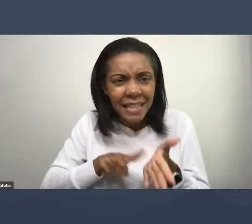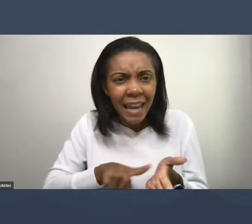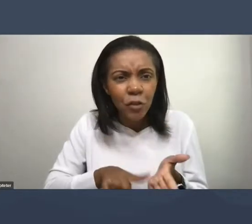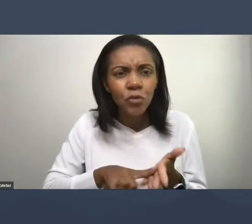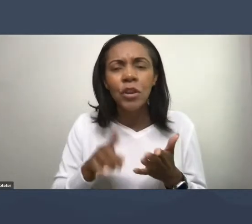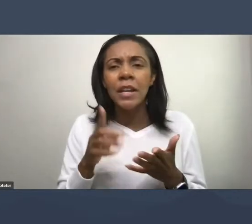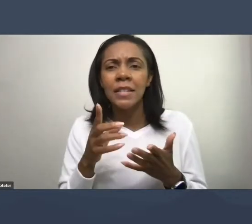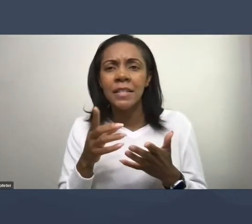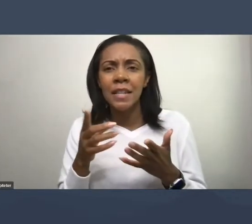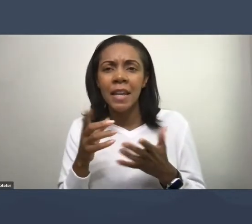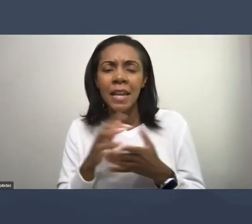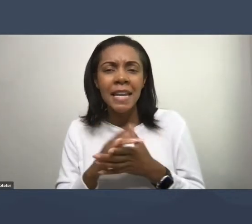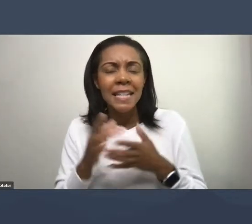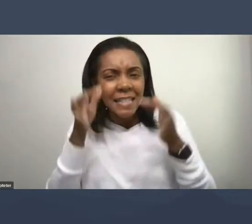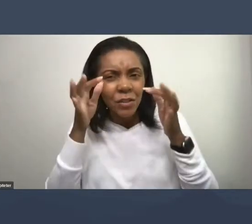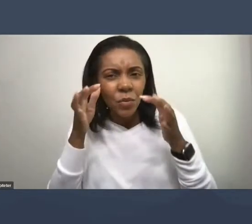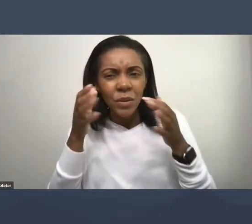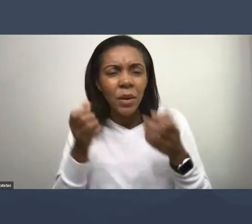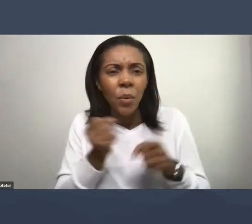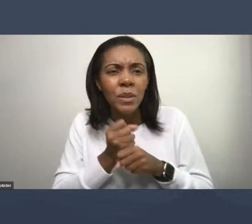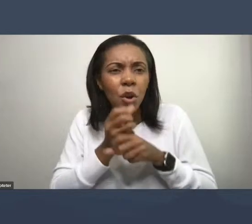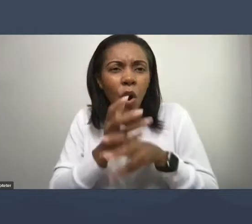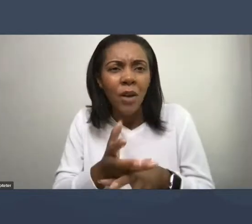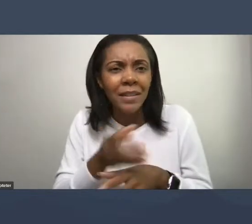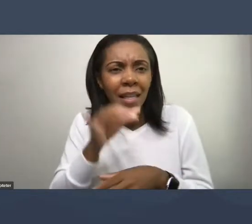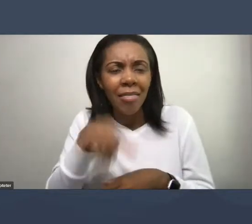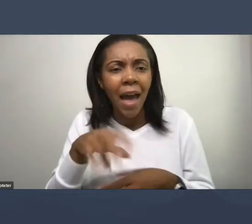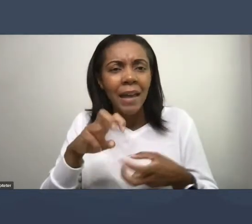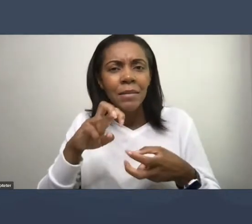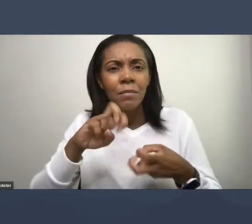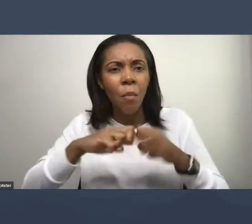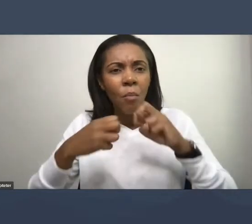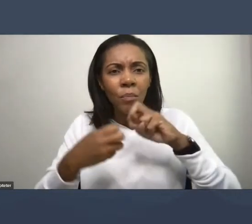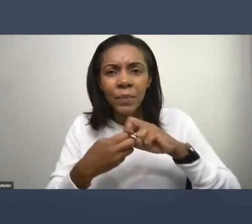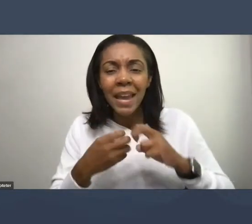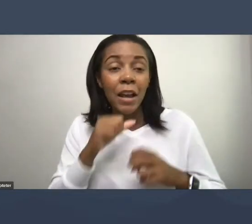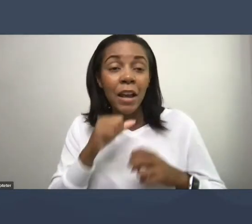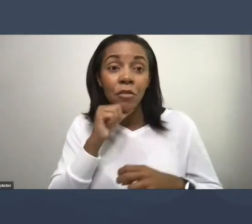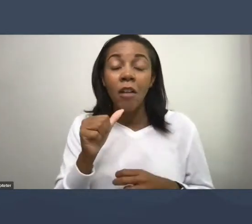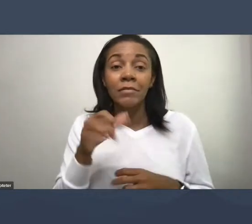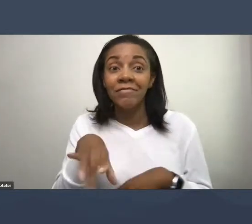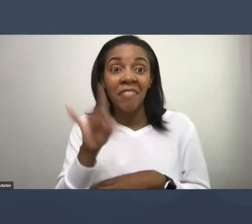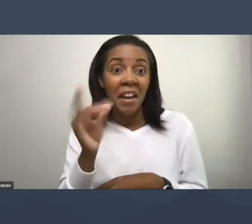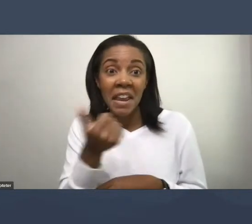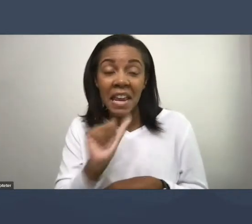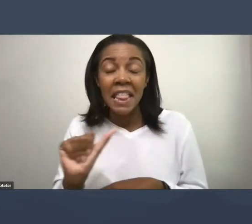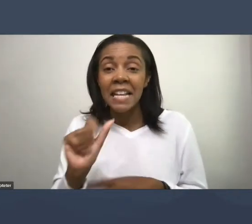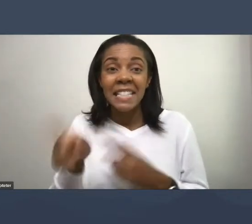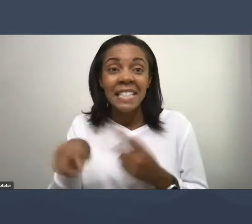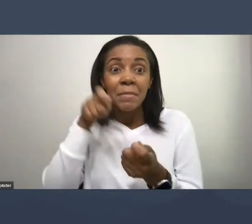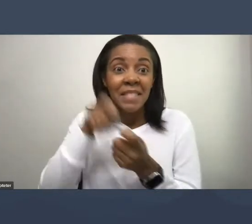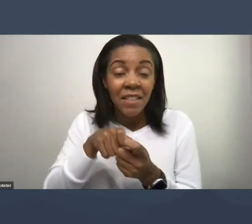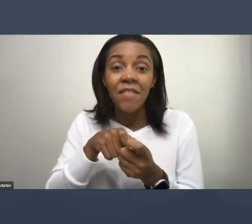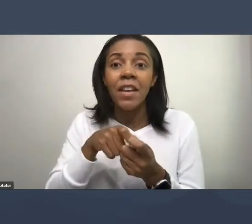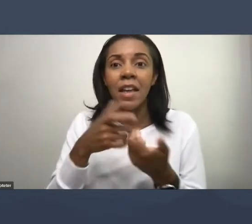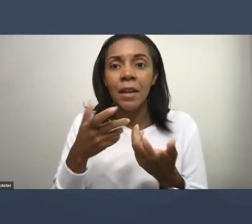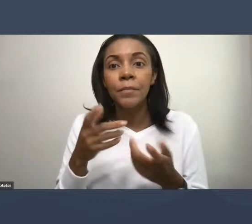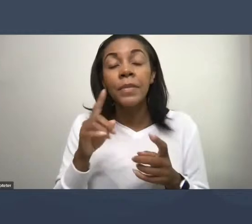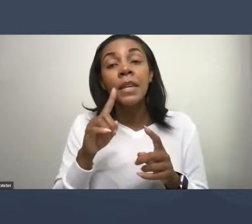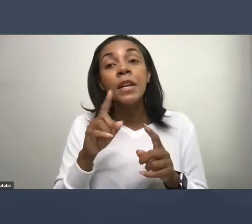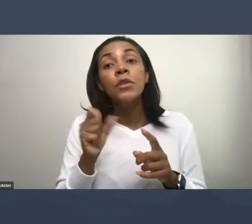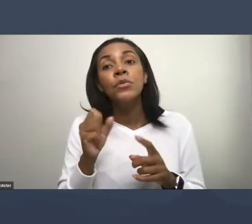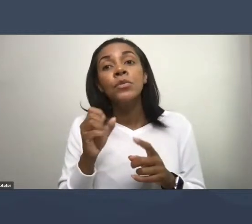issue. Couldn't find a smoking gun, so to speak. And so out of an abundance of caution, we entered